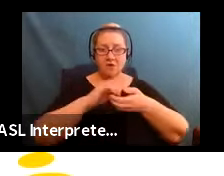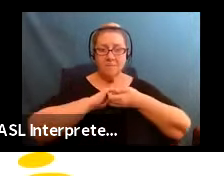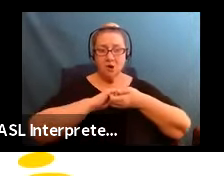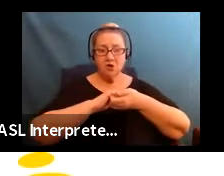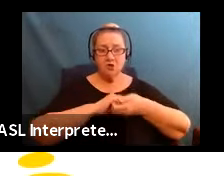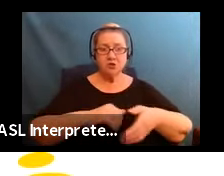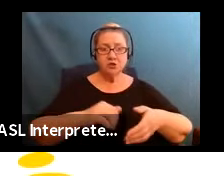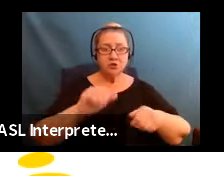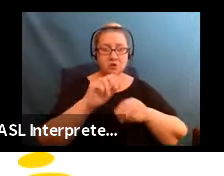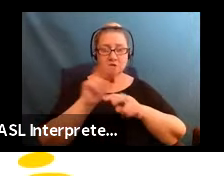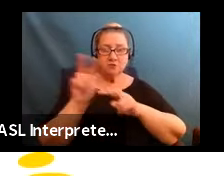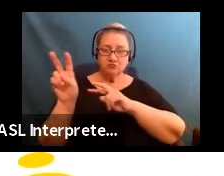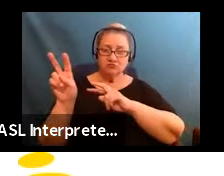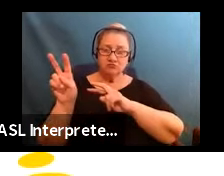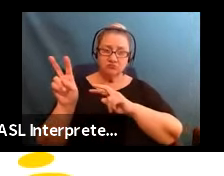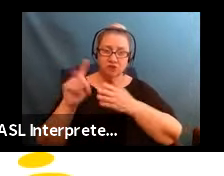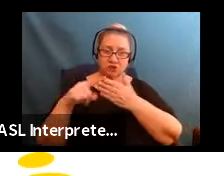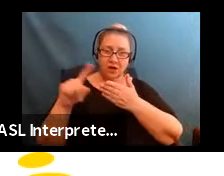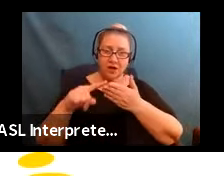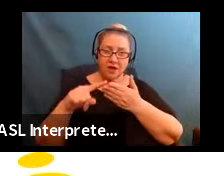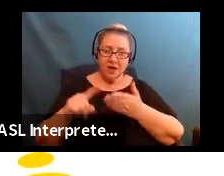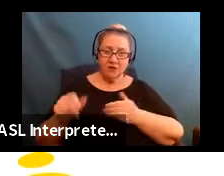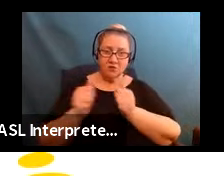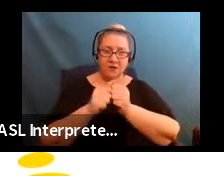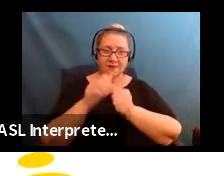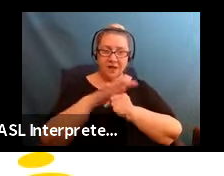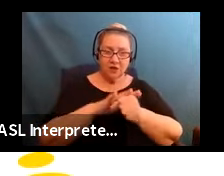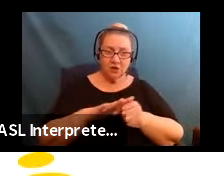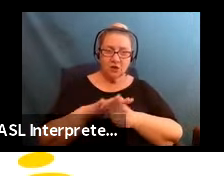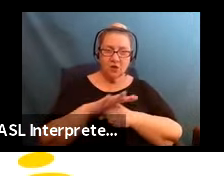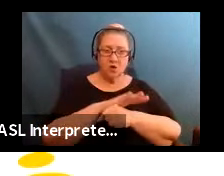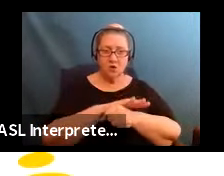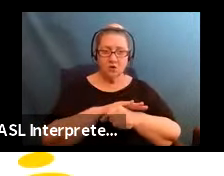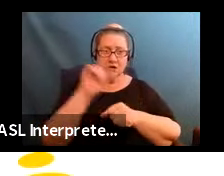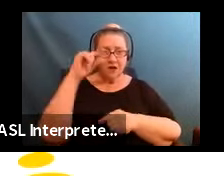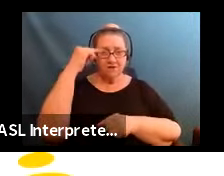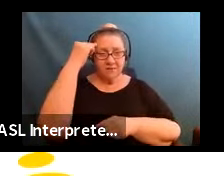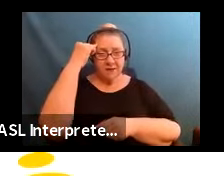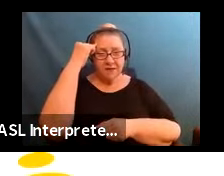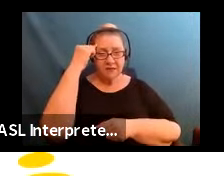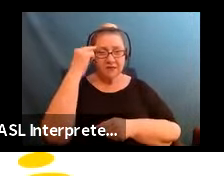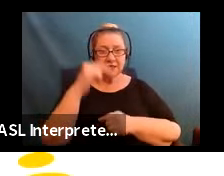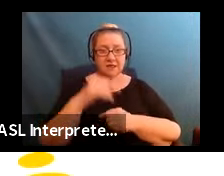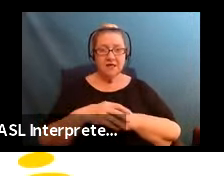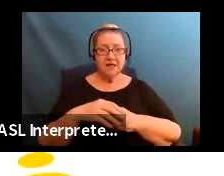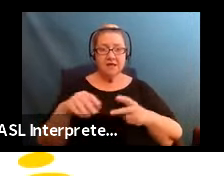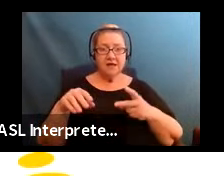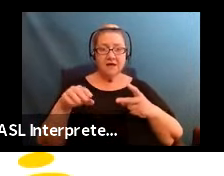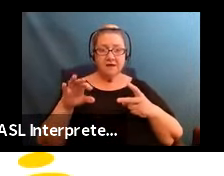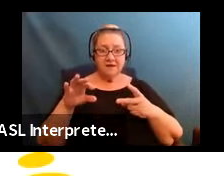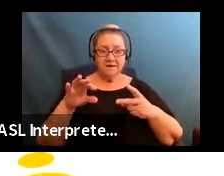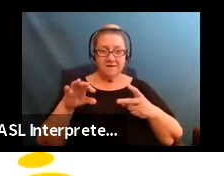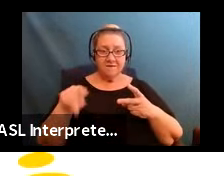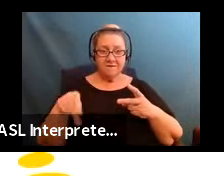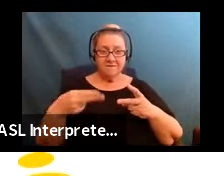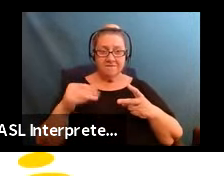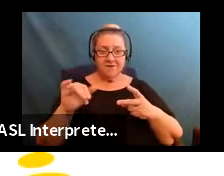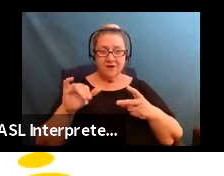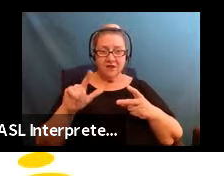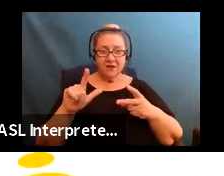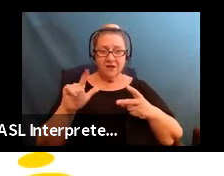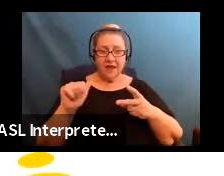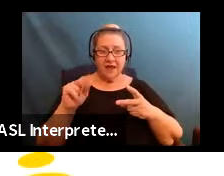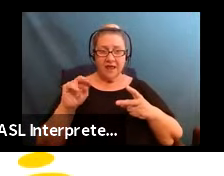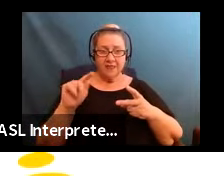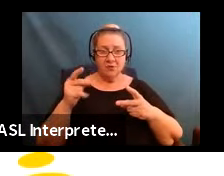the landscape of local government, philanthropy, and the state.